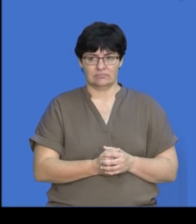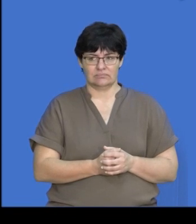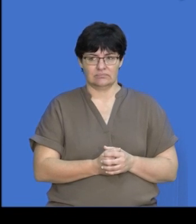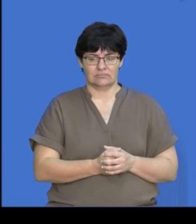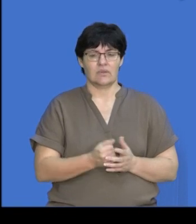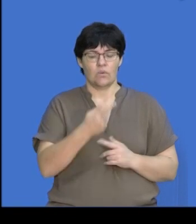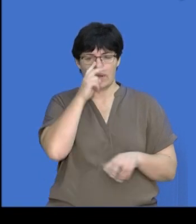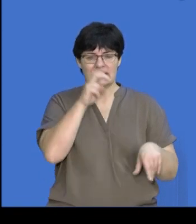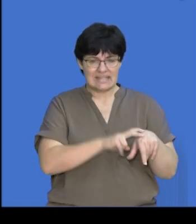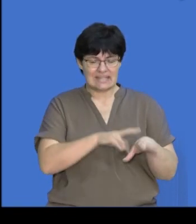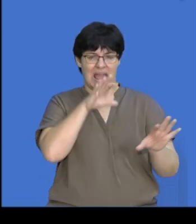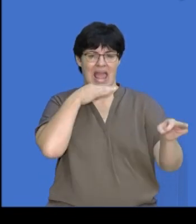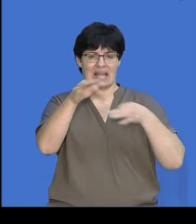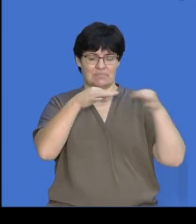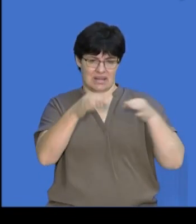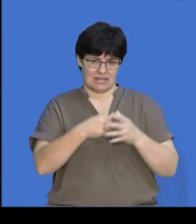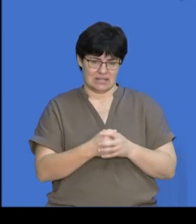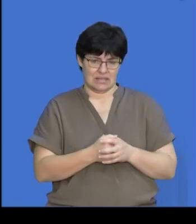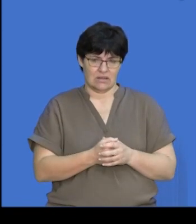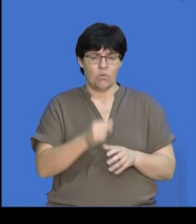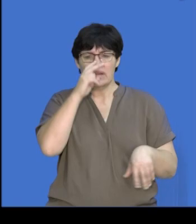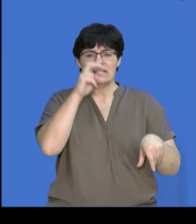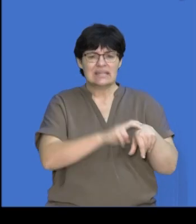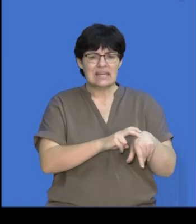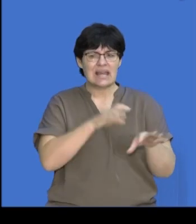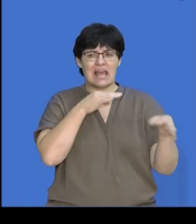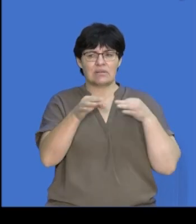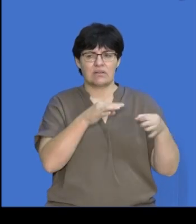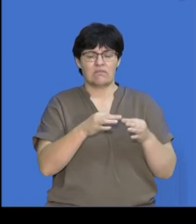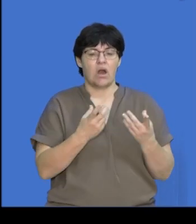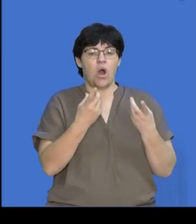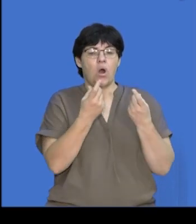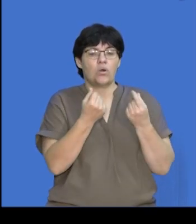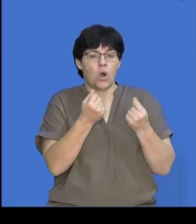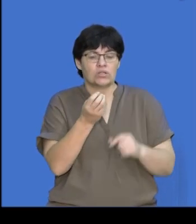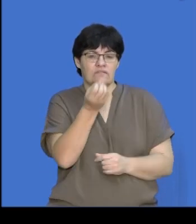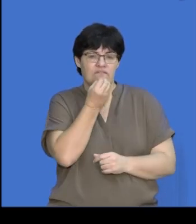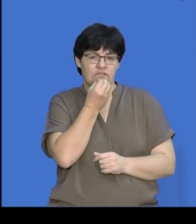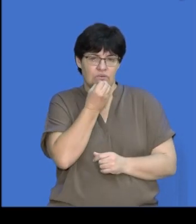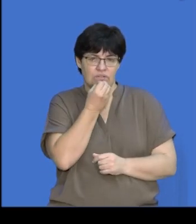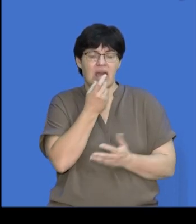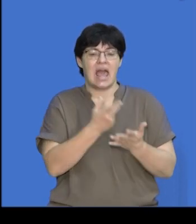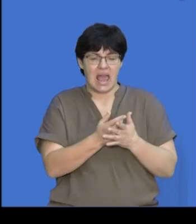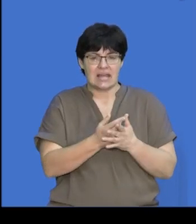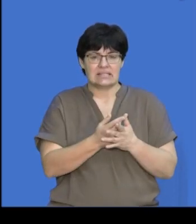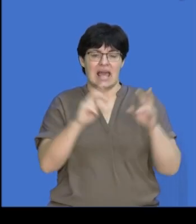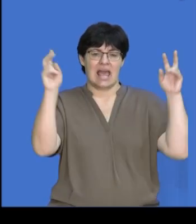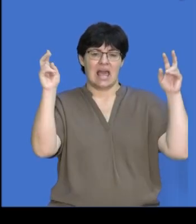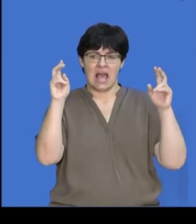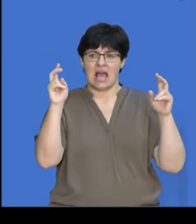to explain. What must we explain? The cost of food and